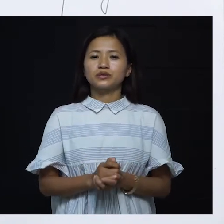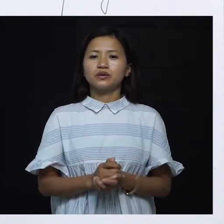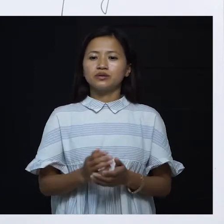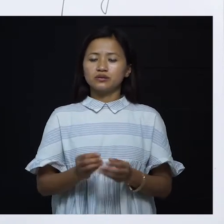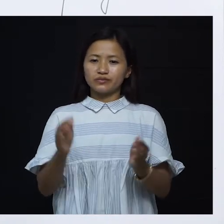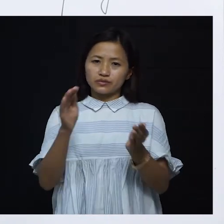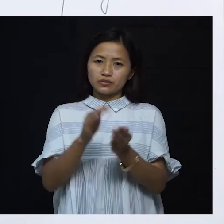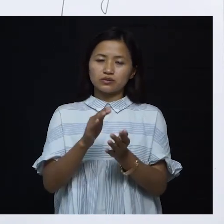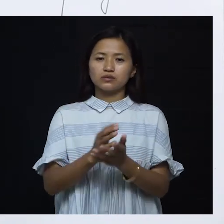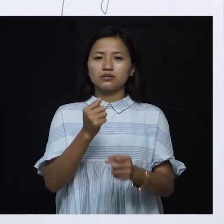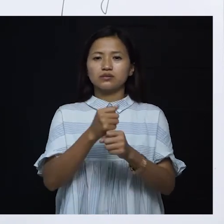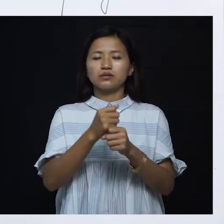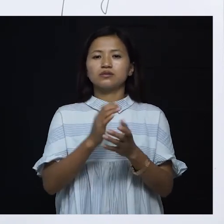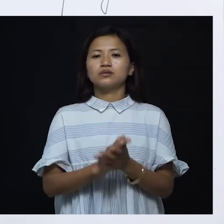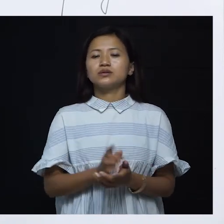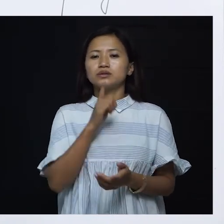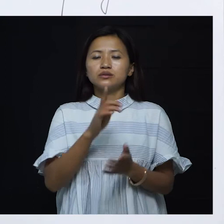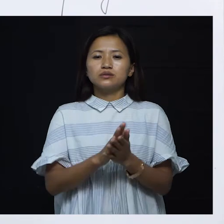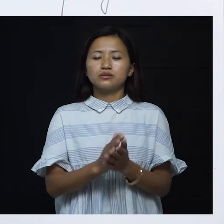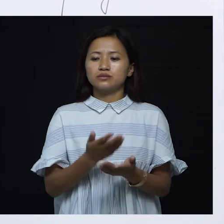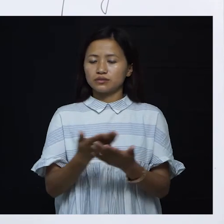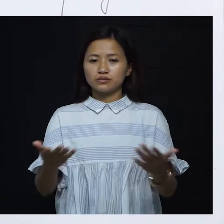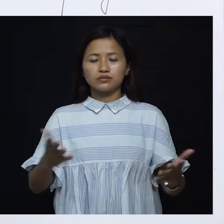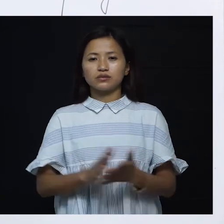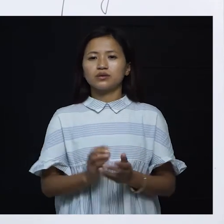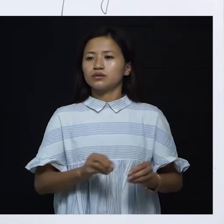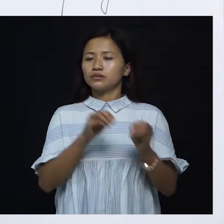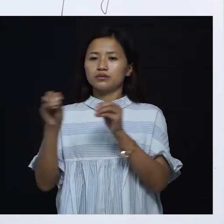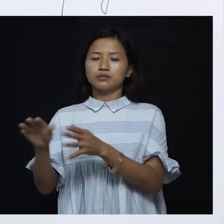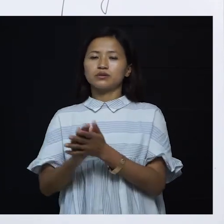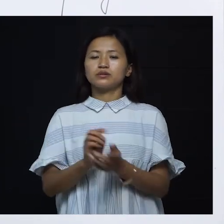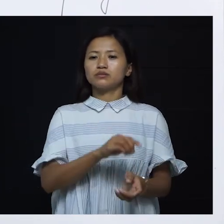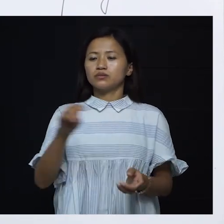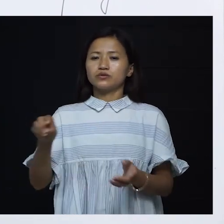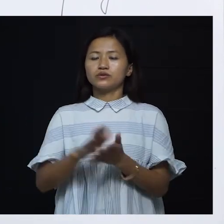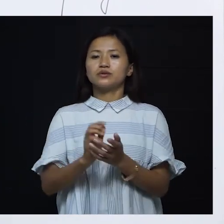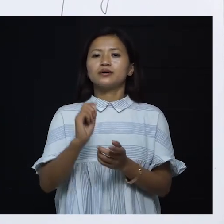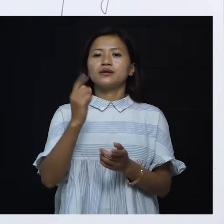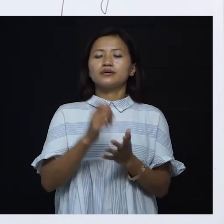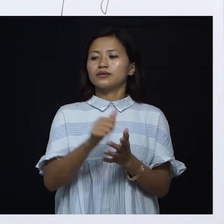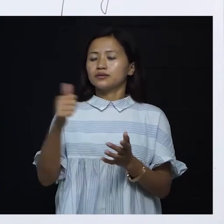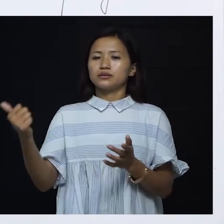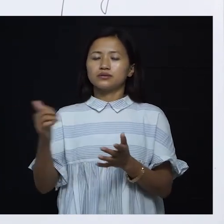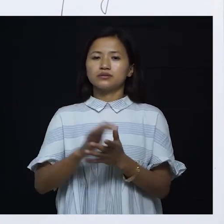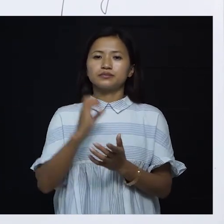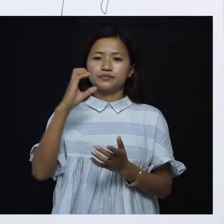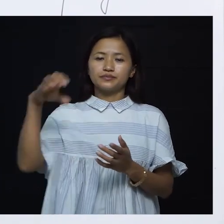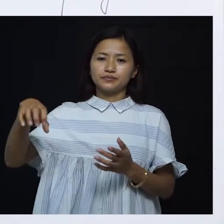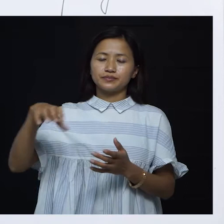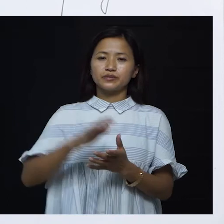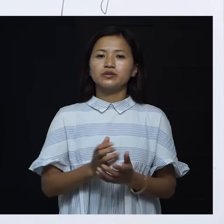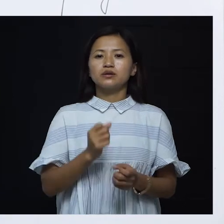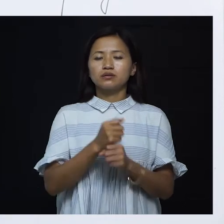is shortage, then the government makes sure that these things are not imported to any other countries. So these are the ways where the government try